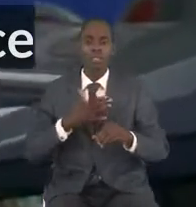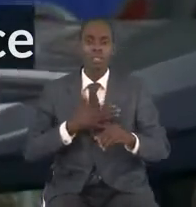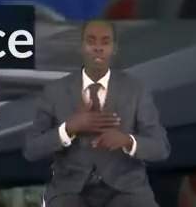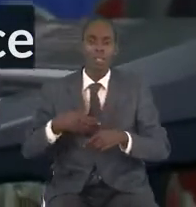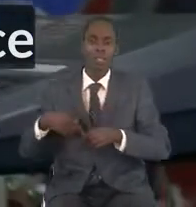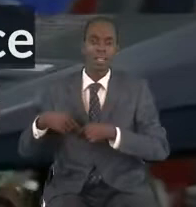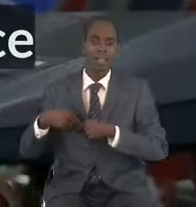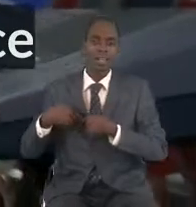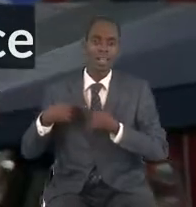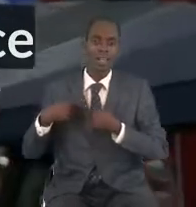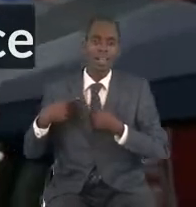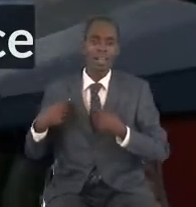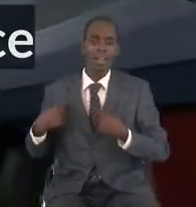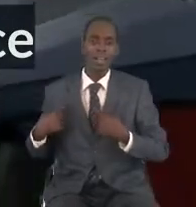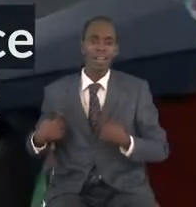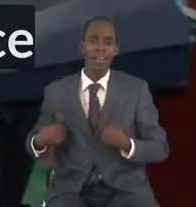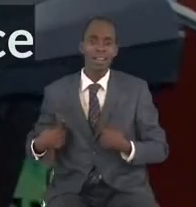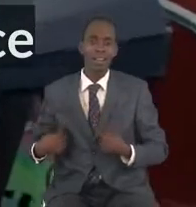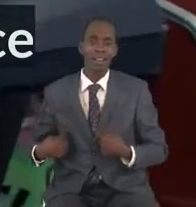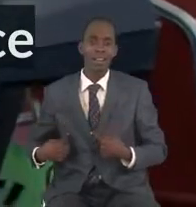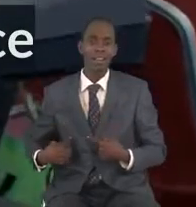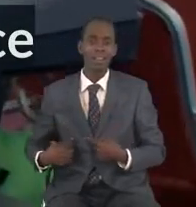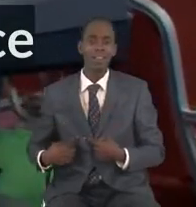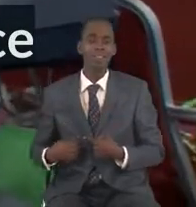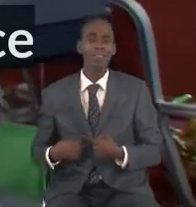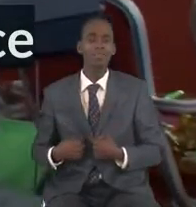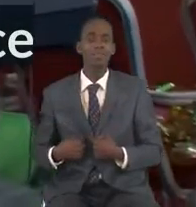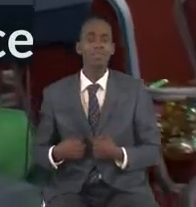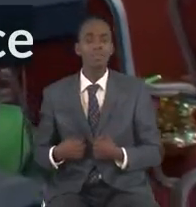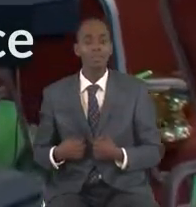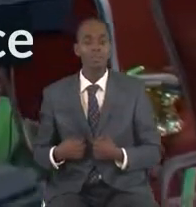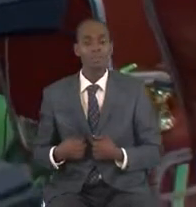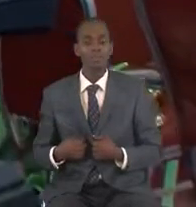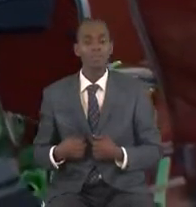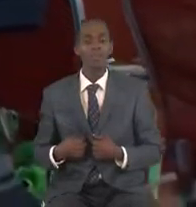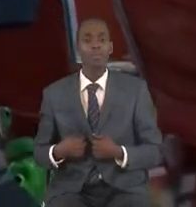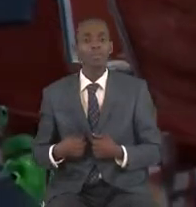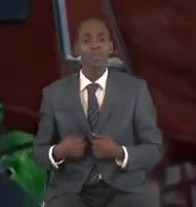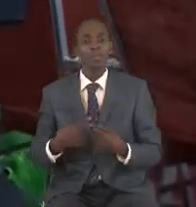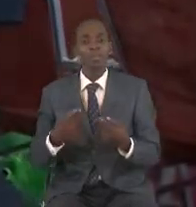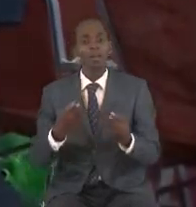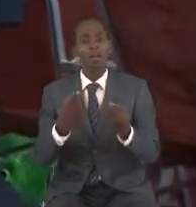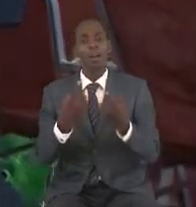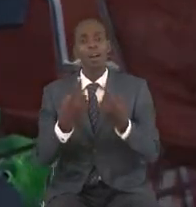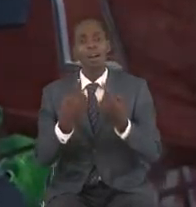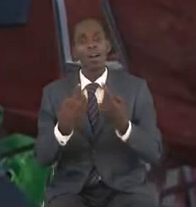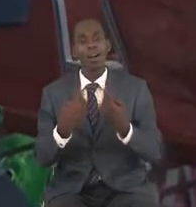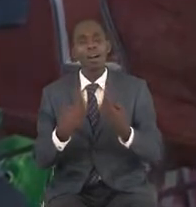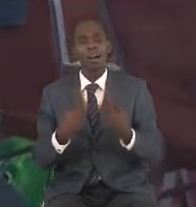my heart. Oh, come, Father.